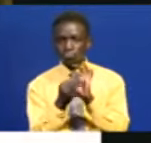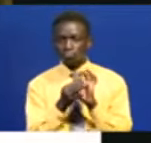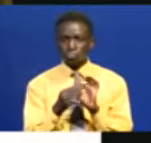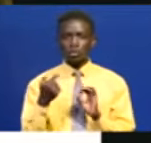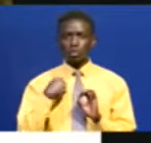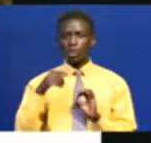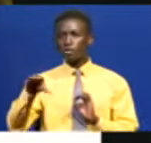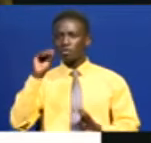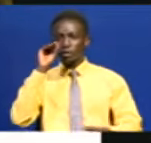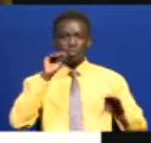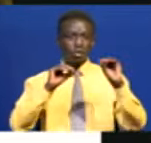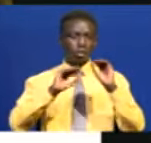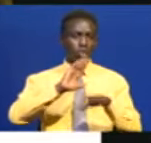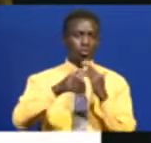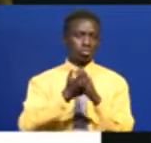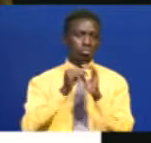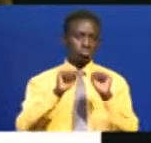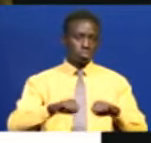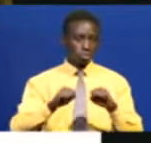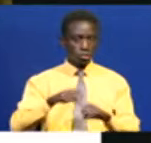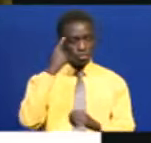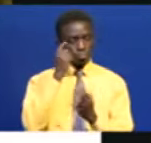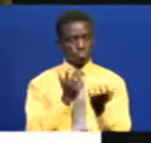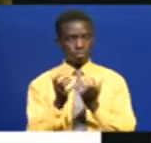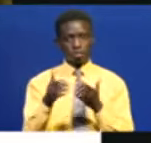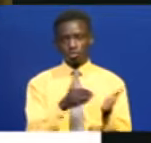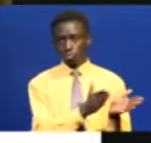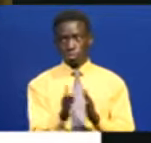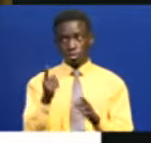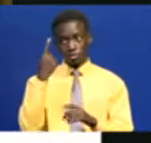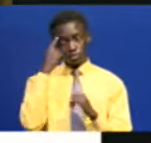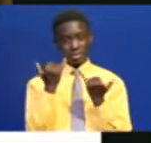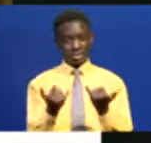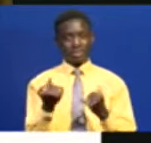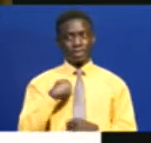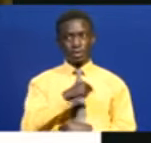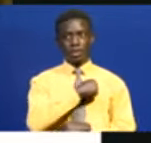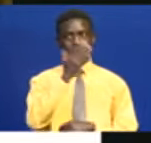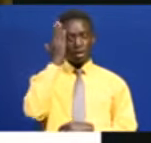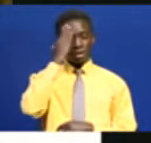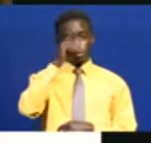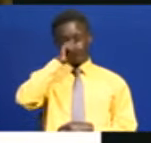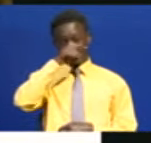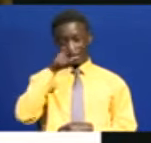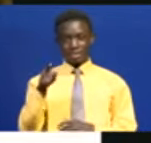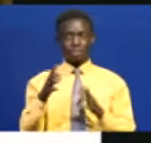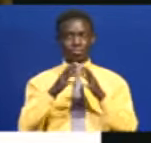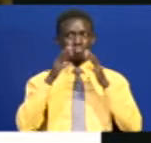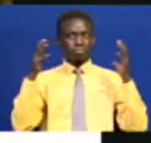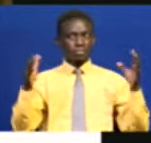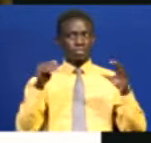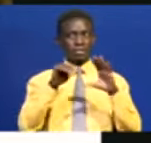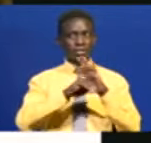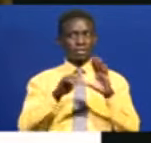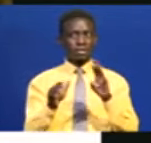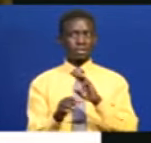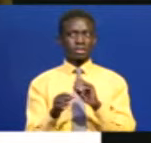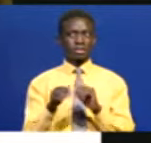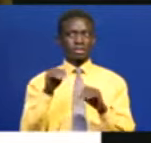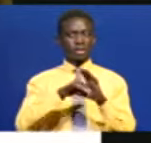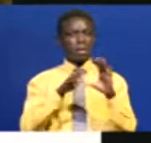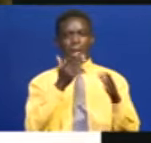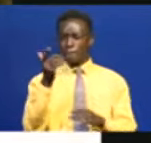the potential of business opportunity. And for now, you know, Turkey is a big investor, big potential investor